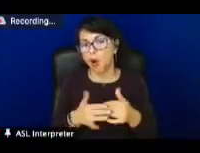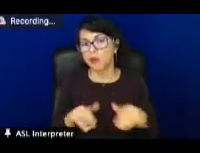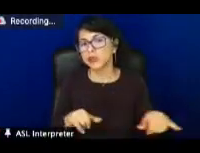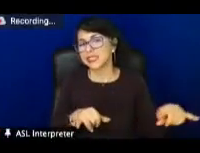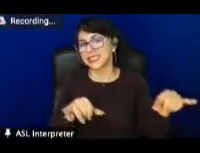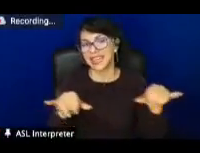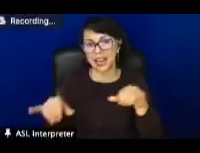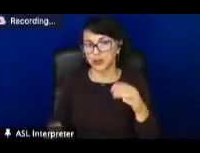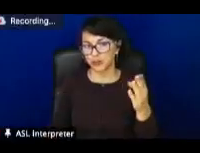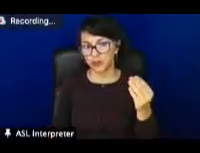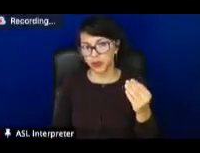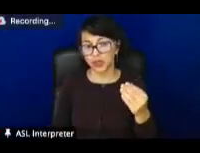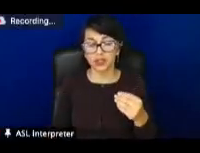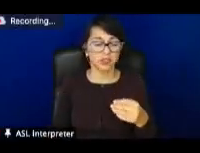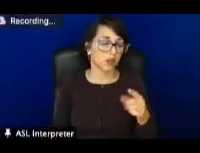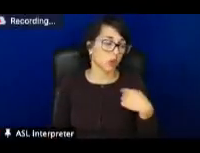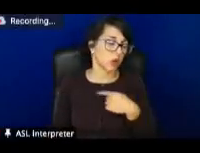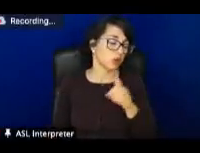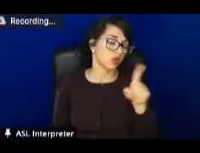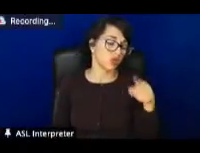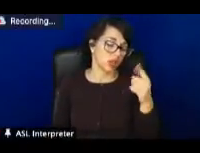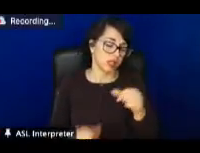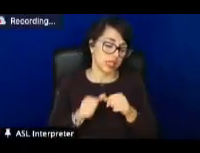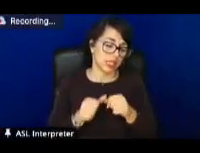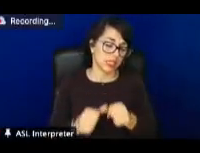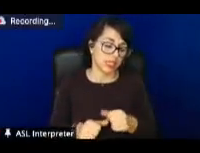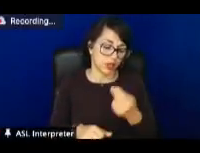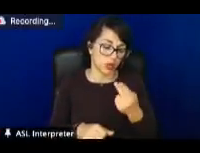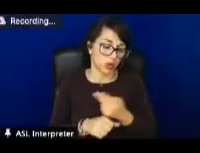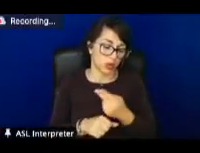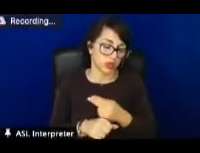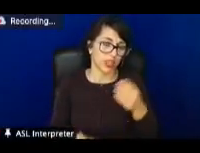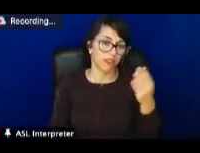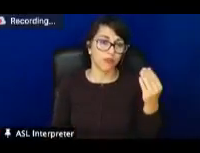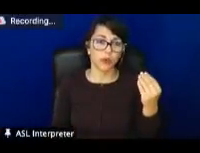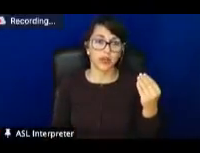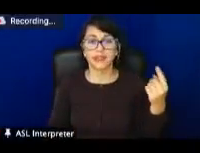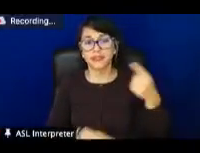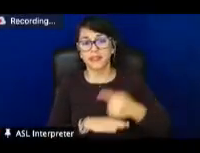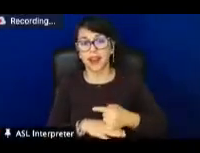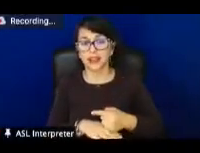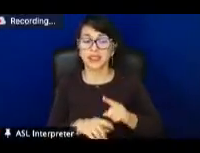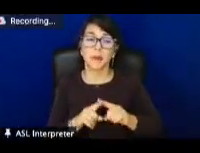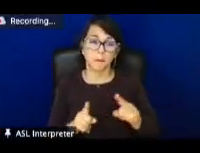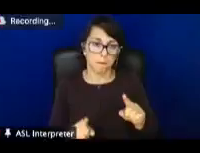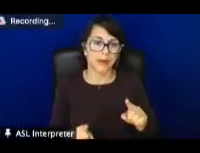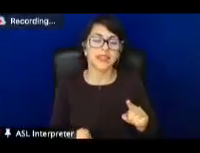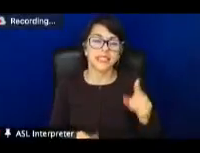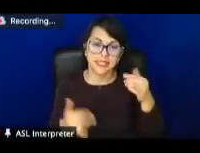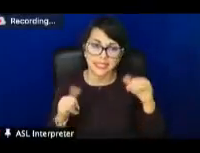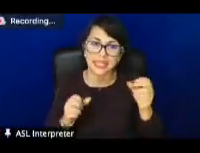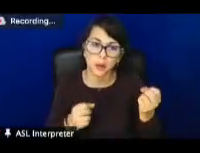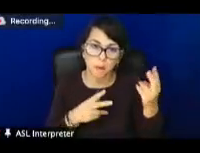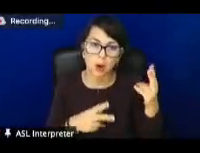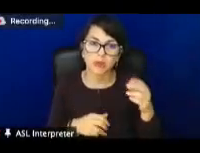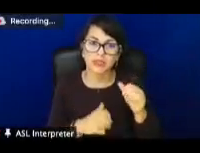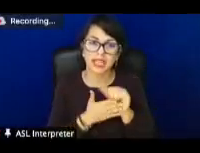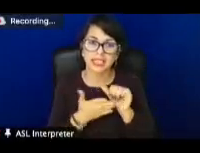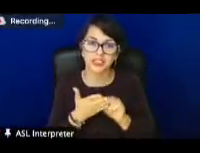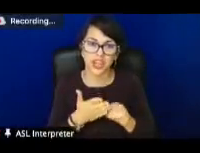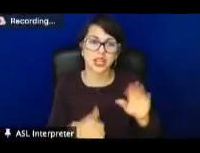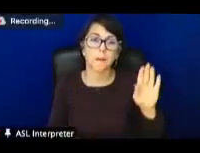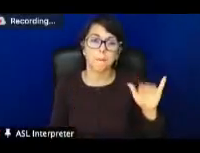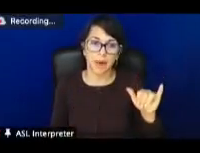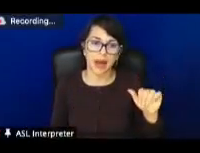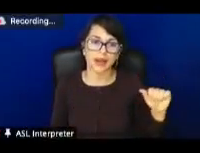continue with 14. And so the second. So we'll need to have the agenda up by the second. So if there are things that need to be,